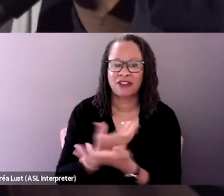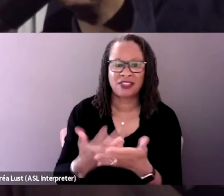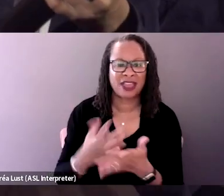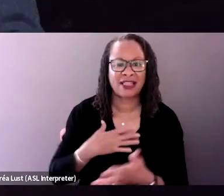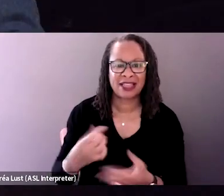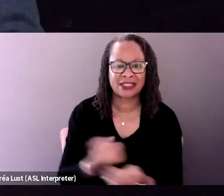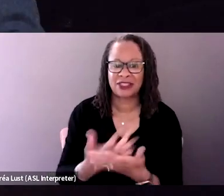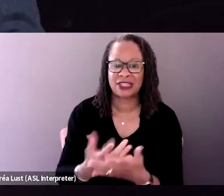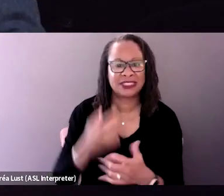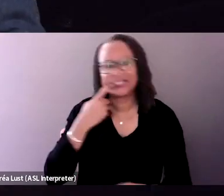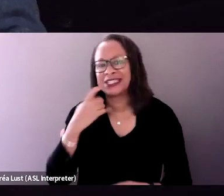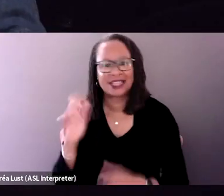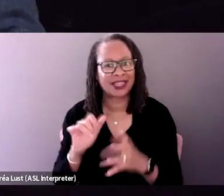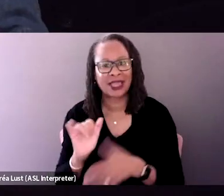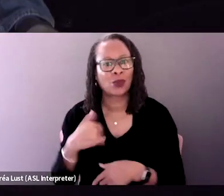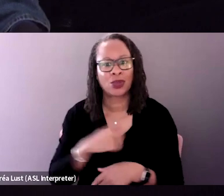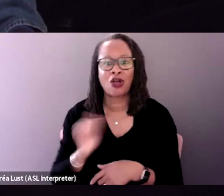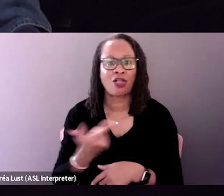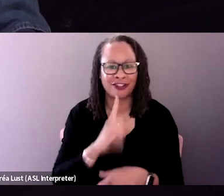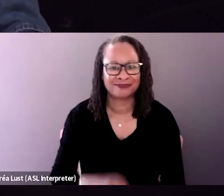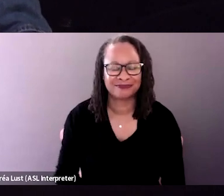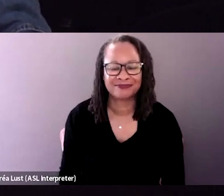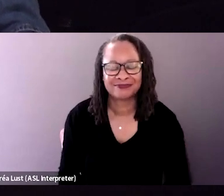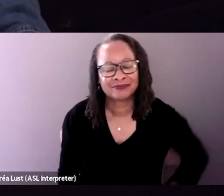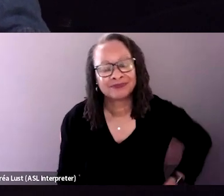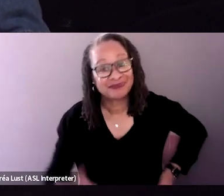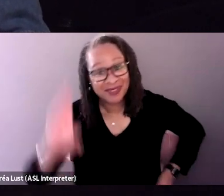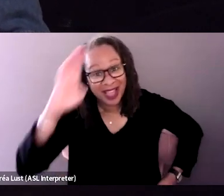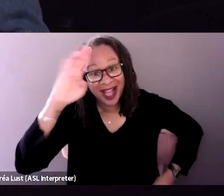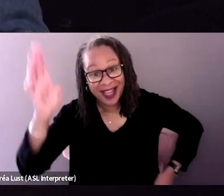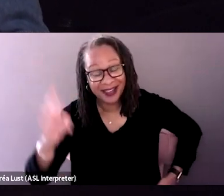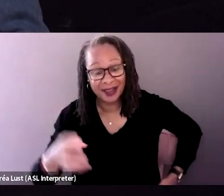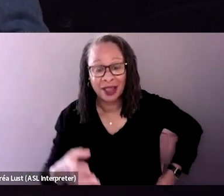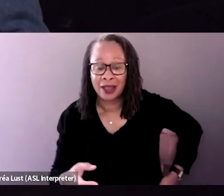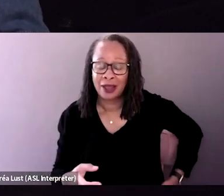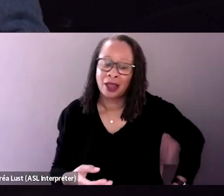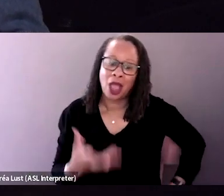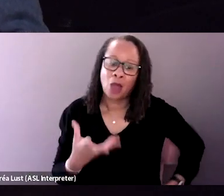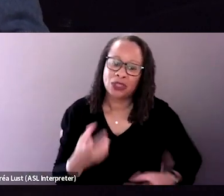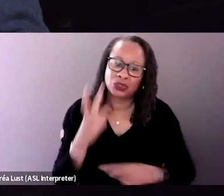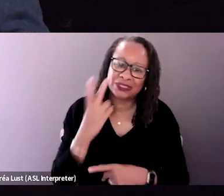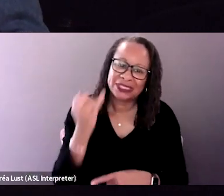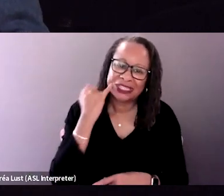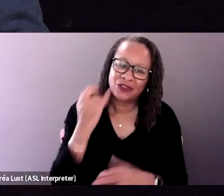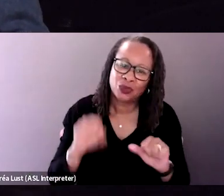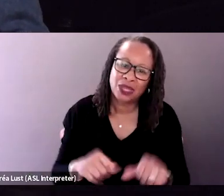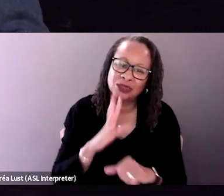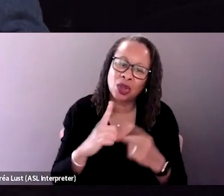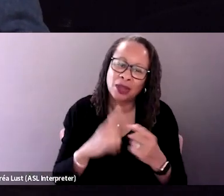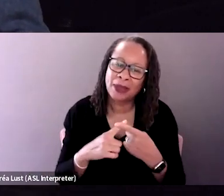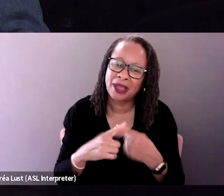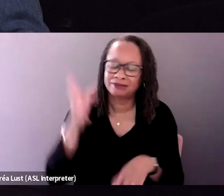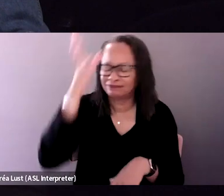me and you. Okay. Hi, I want you to see if you can talk about the